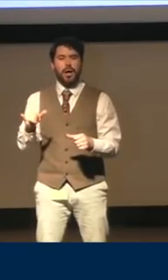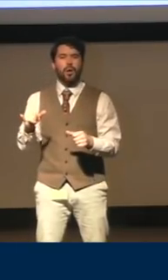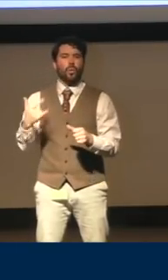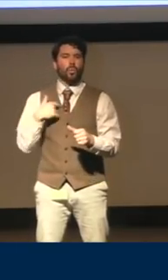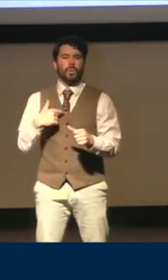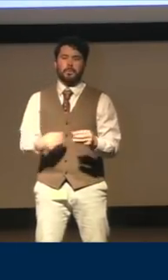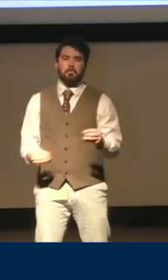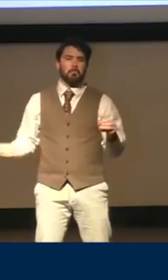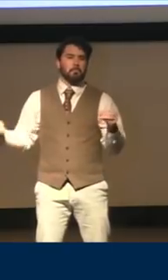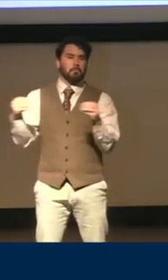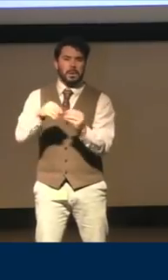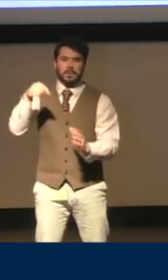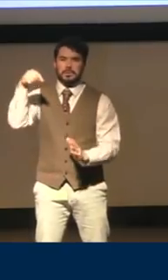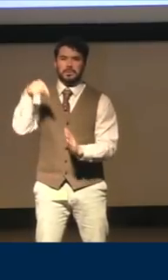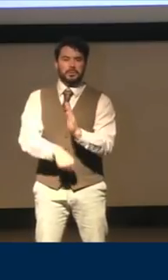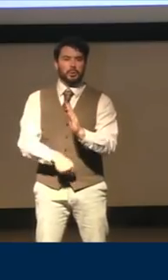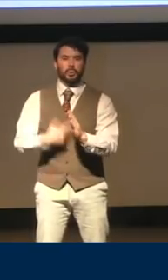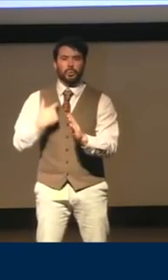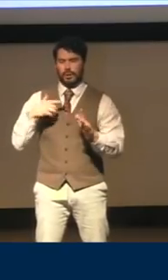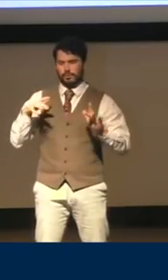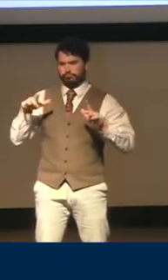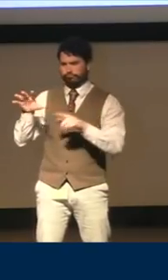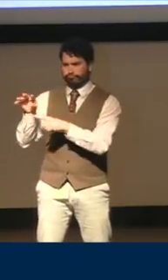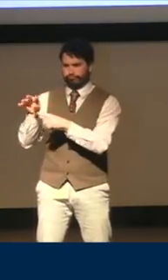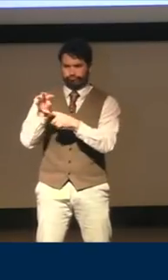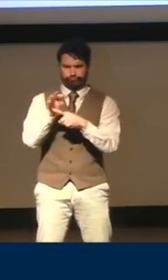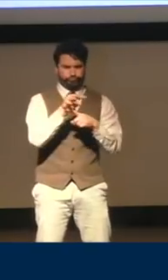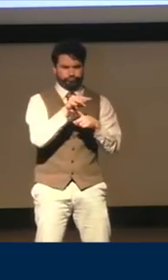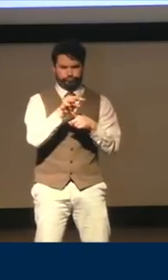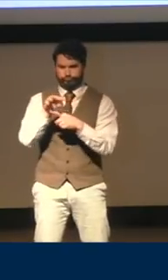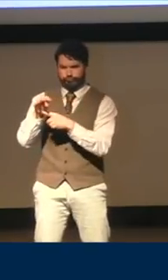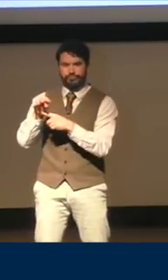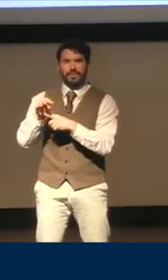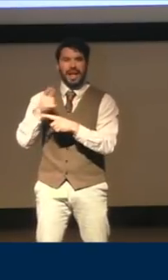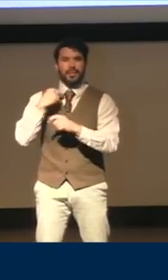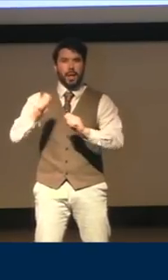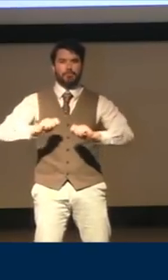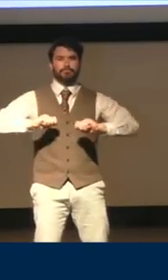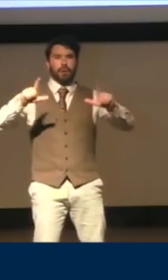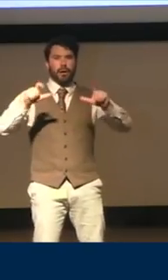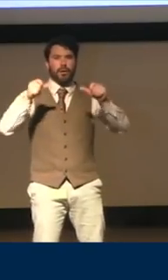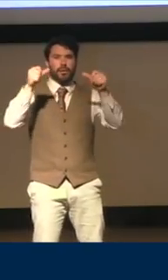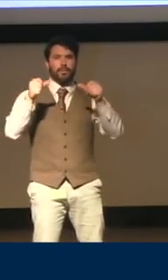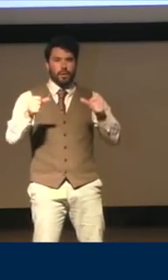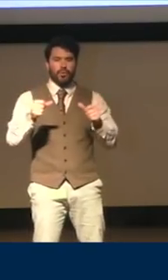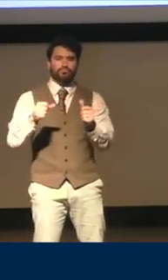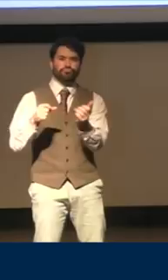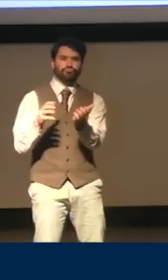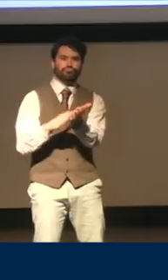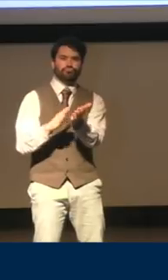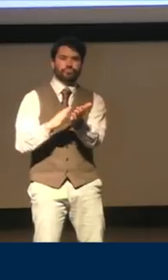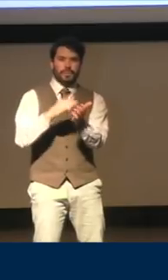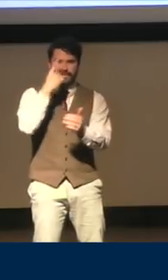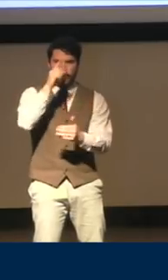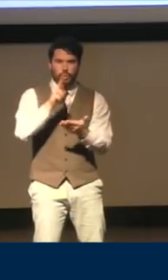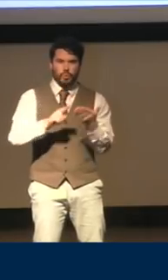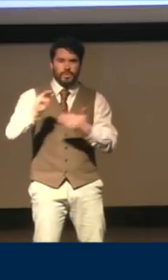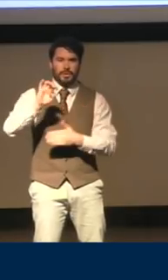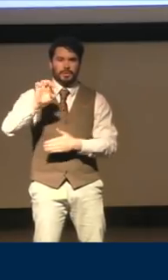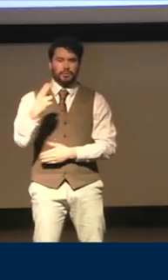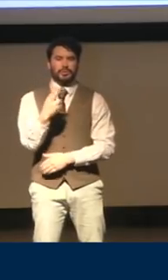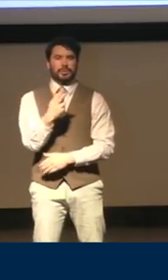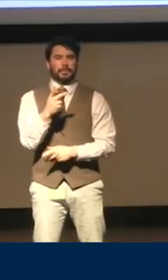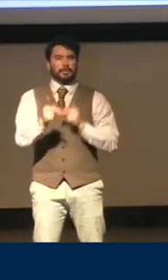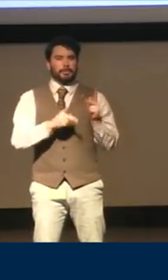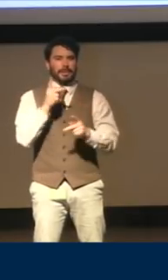that recognizes our entire Michigan medicine community as members of our front line. All of you play essential roles,